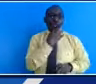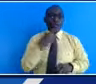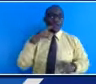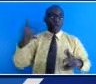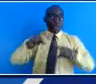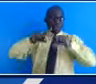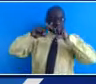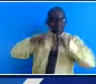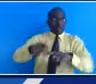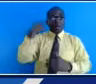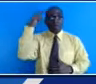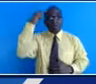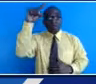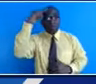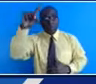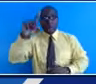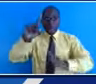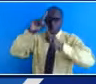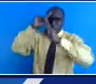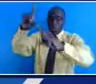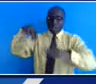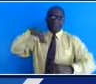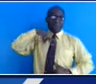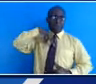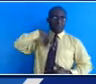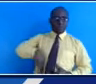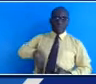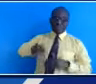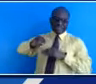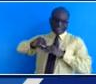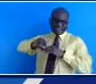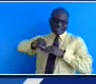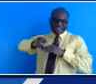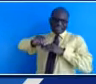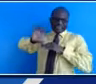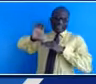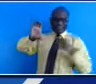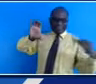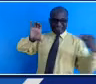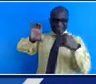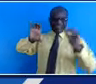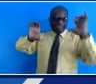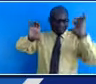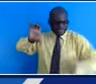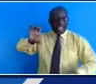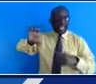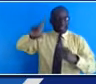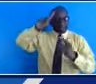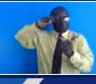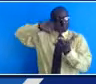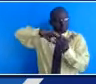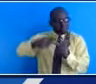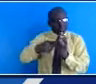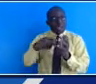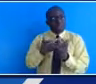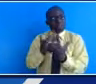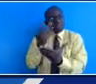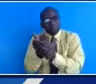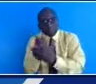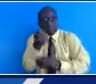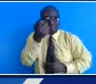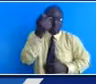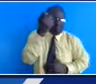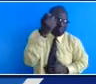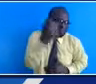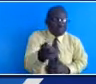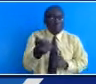through to some degree with some takeout, it's real essential for people to come and have that restaurant experience. As